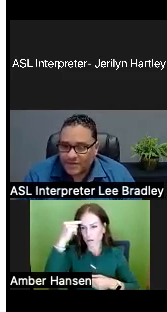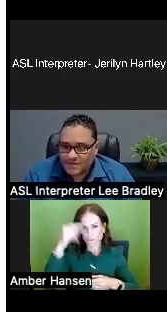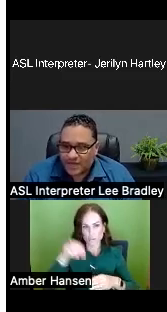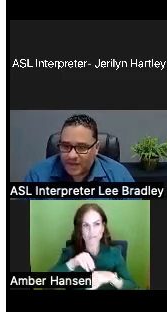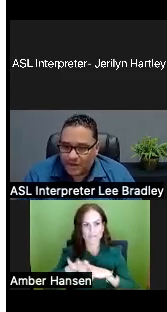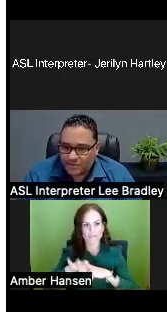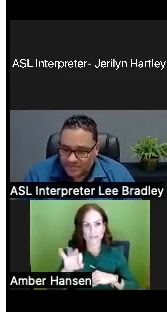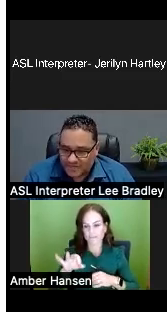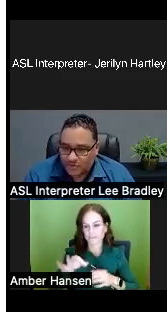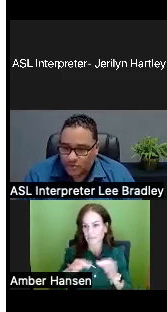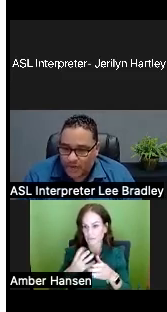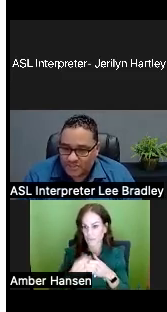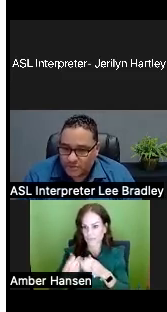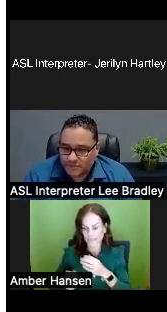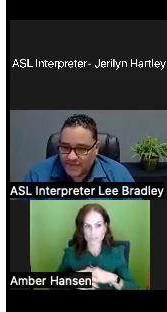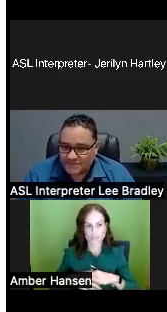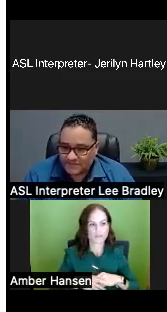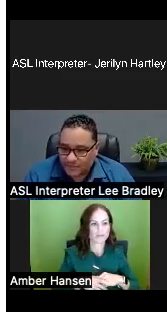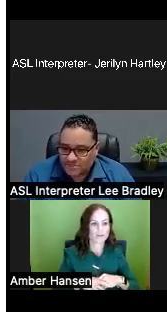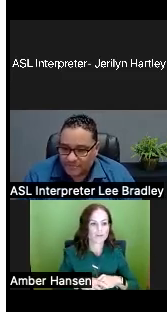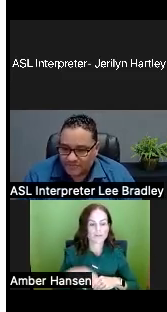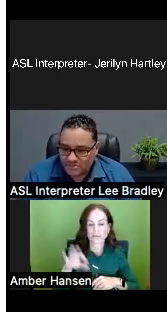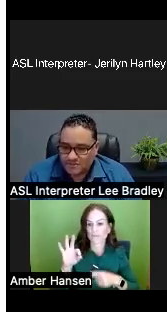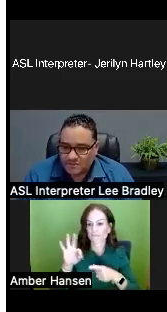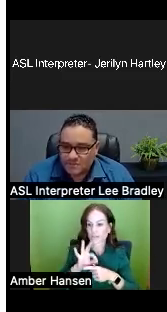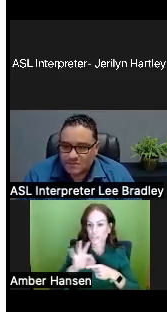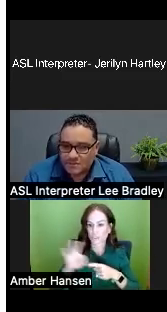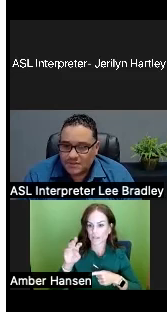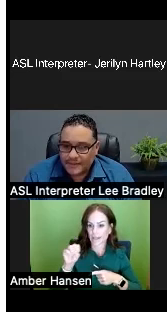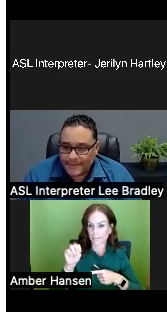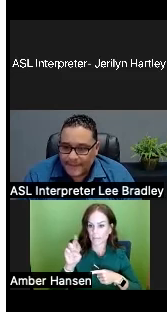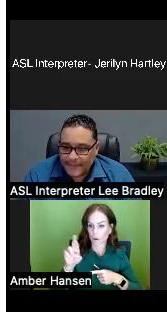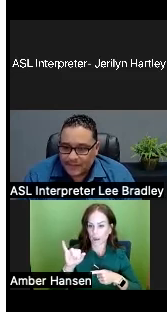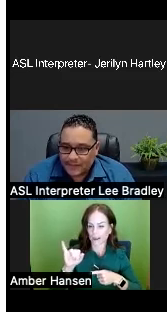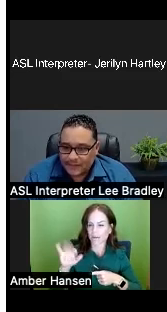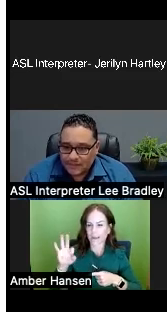Now I want to talk about the neurological effects of language deprivation.